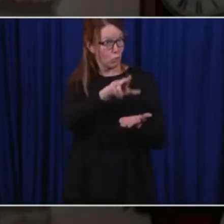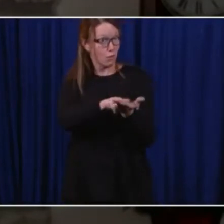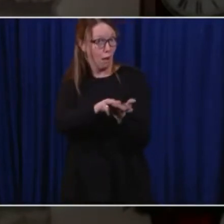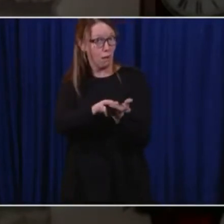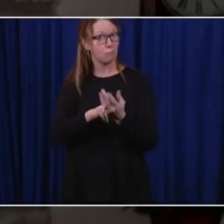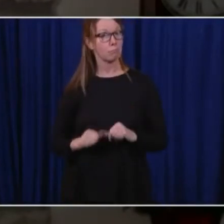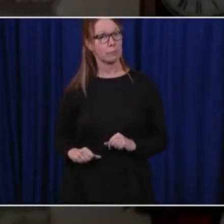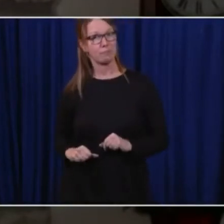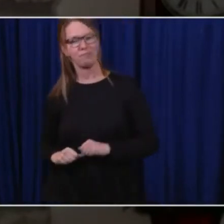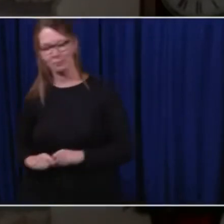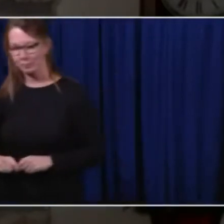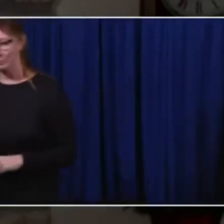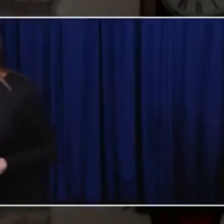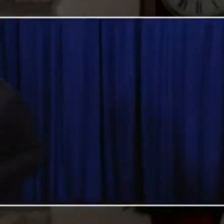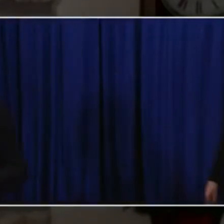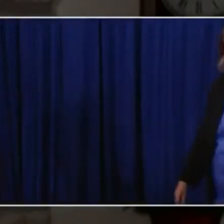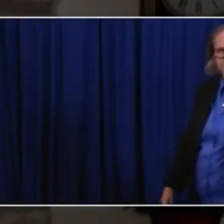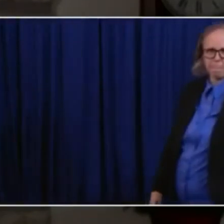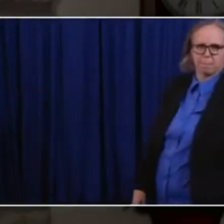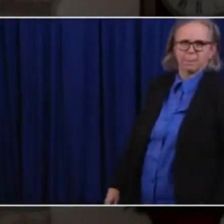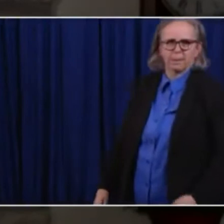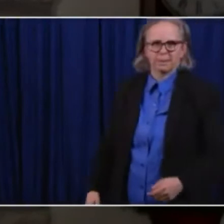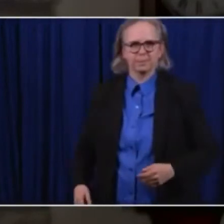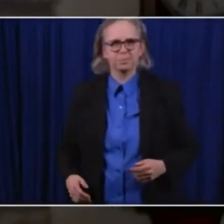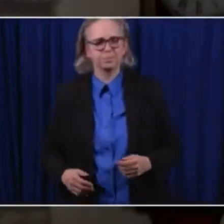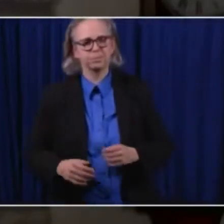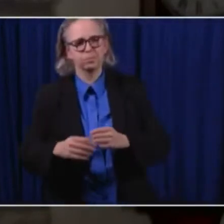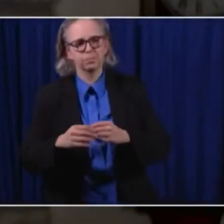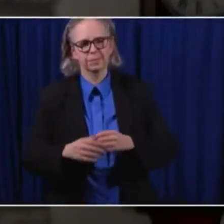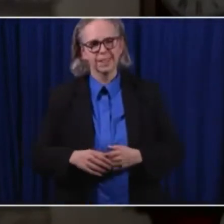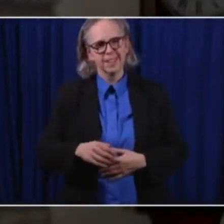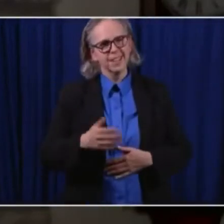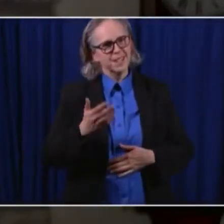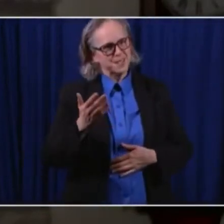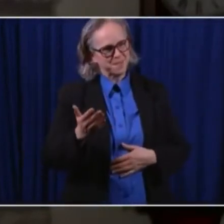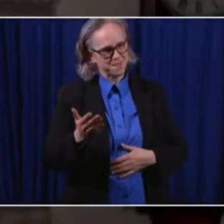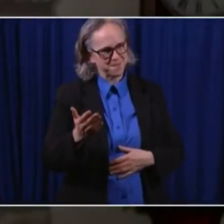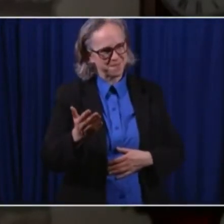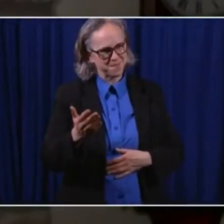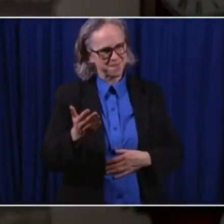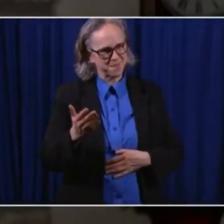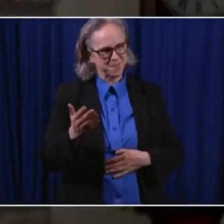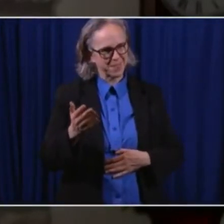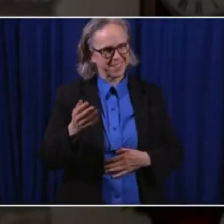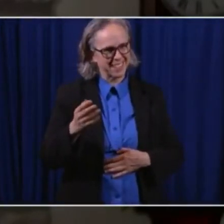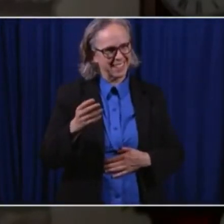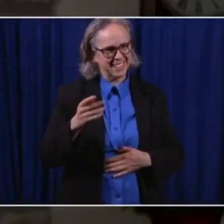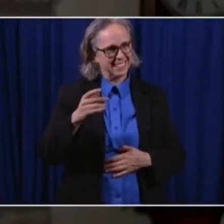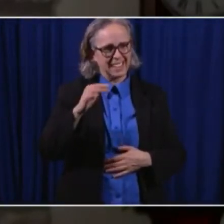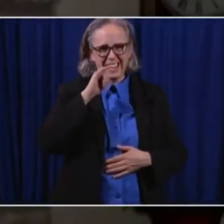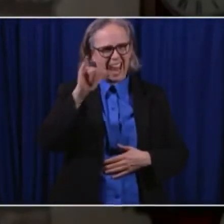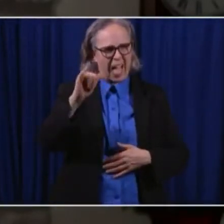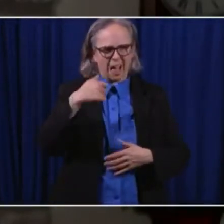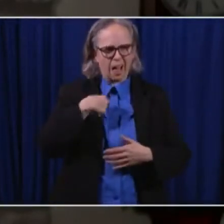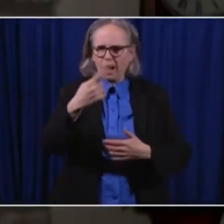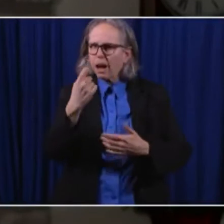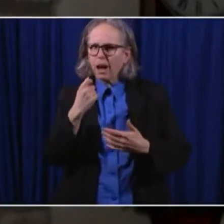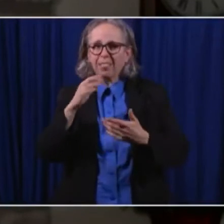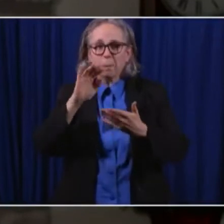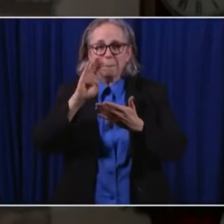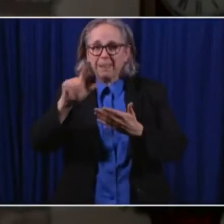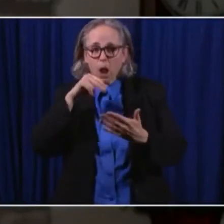not? Well, it's not on the bills that I'm going to take up today. We have a large number of bills that I